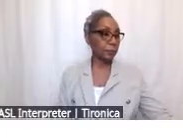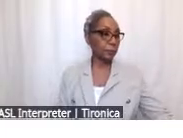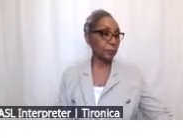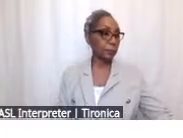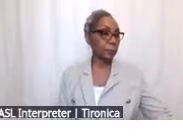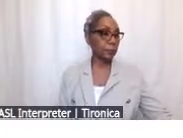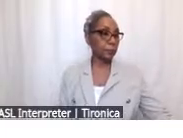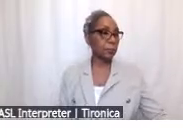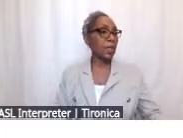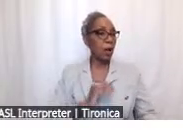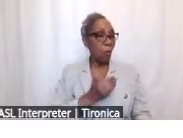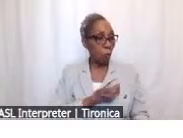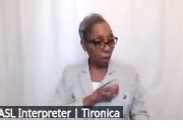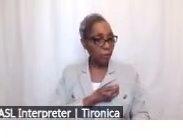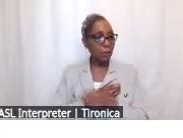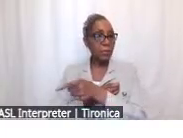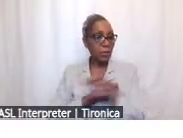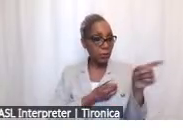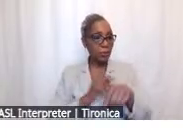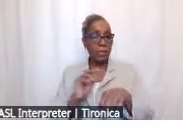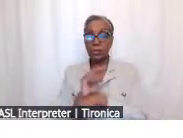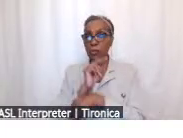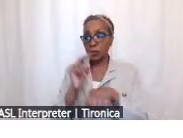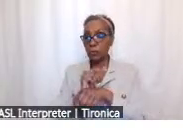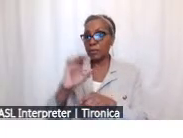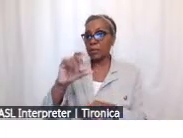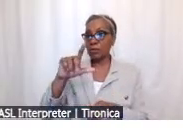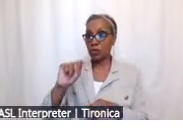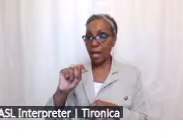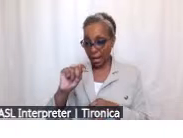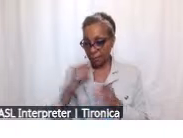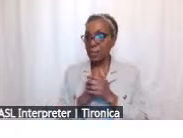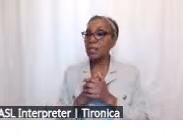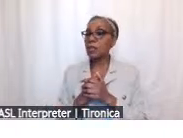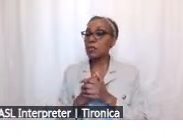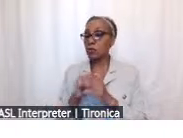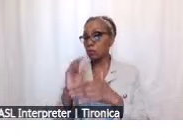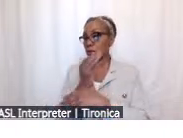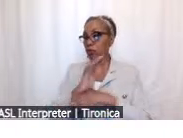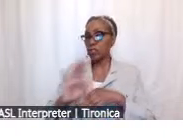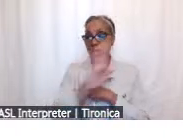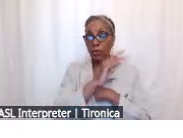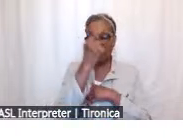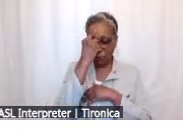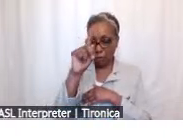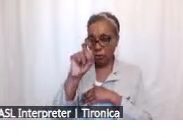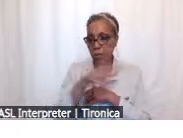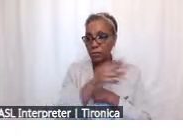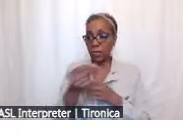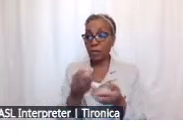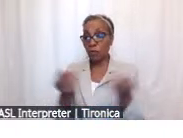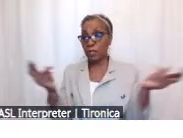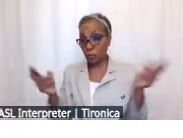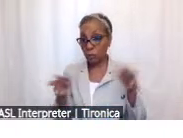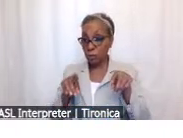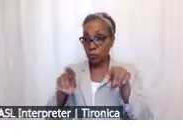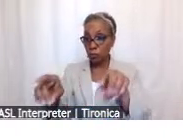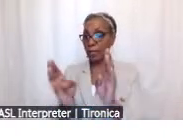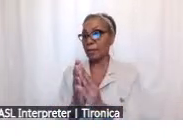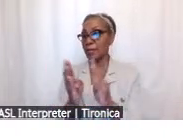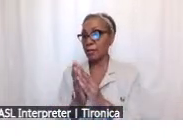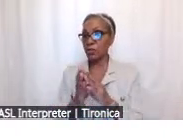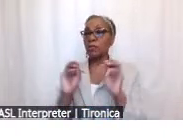We welcome you to use the chat feature to share your thoughts, questions, and resources throughout the session.